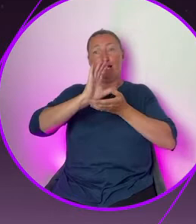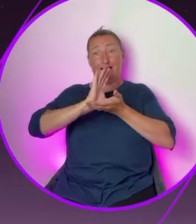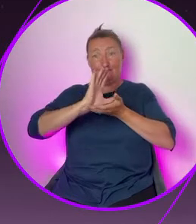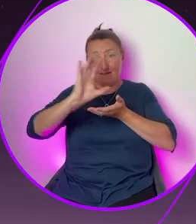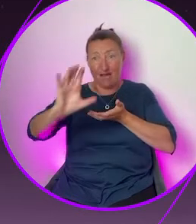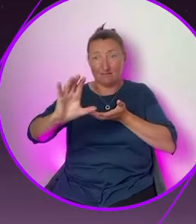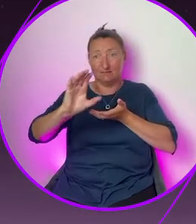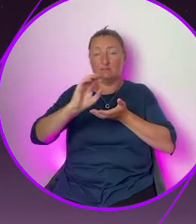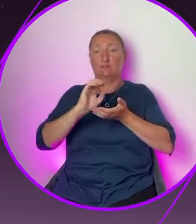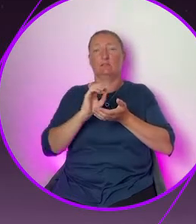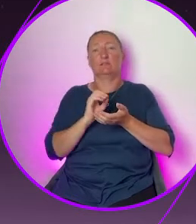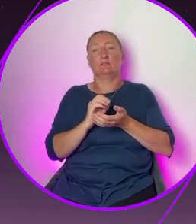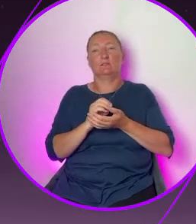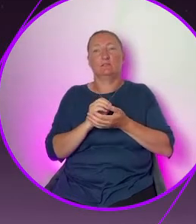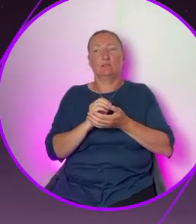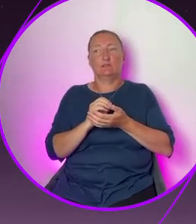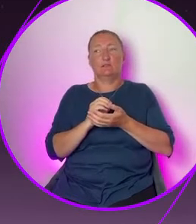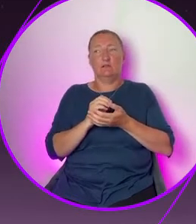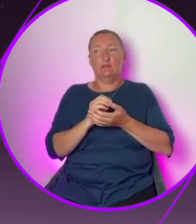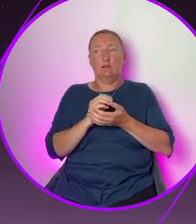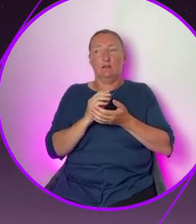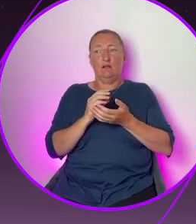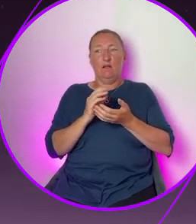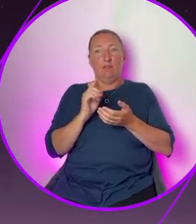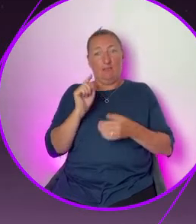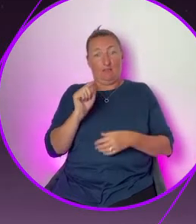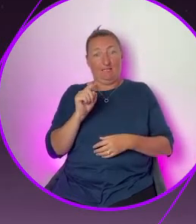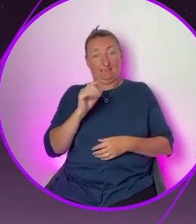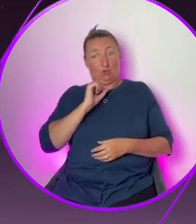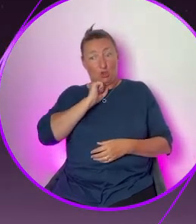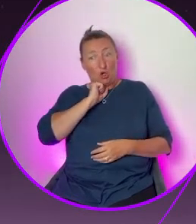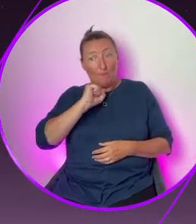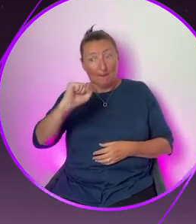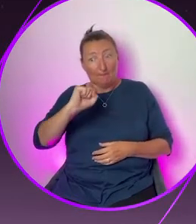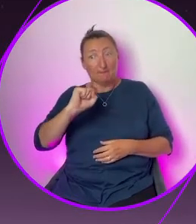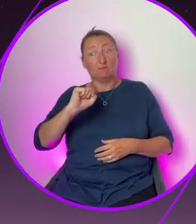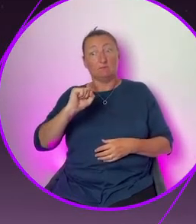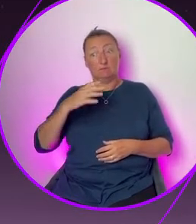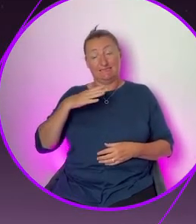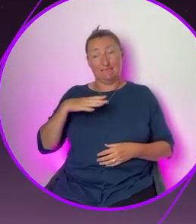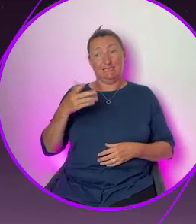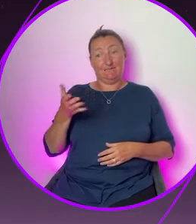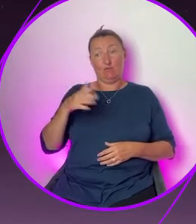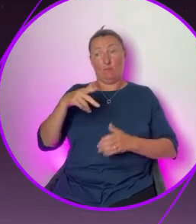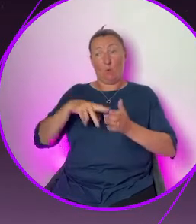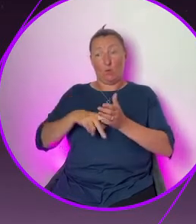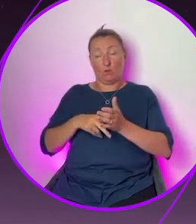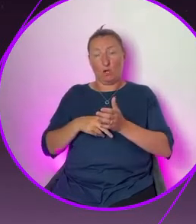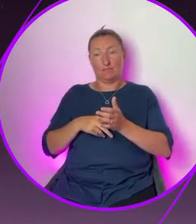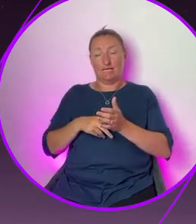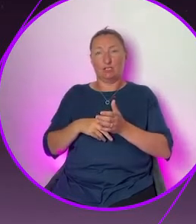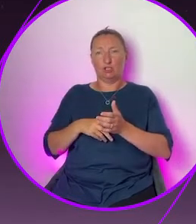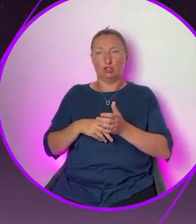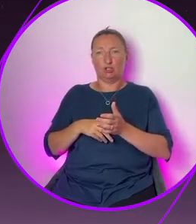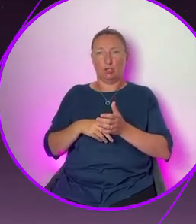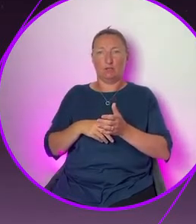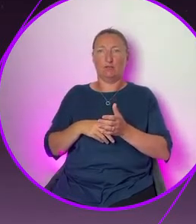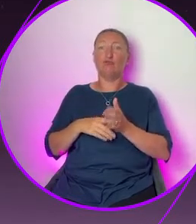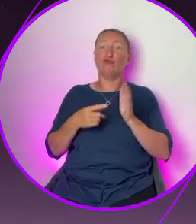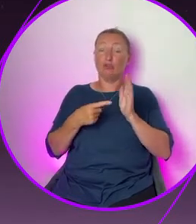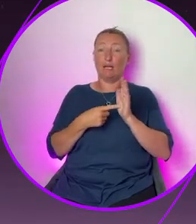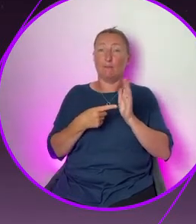into, and basically a commitment that organizations can follow through, it